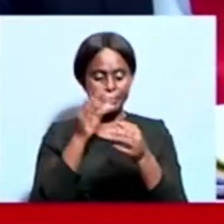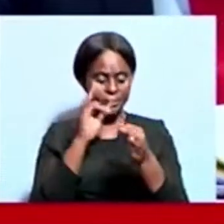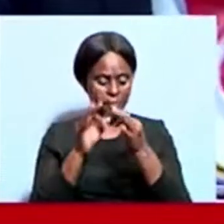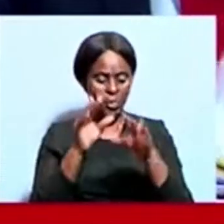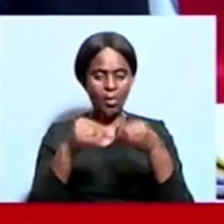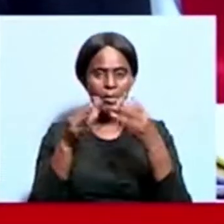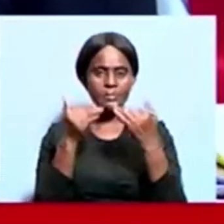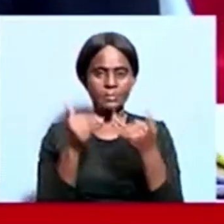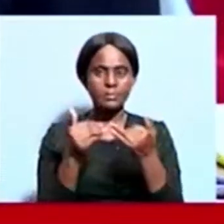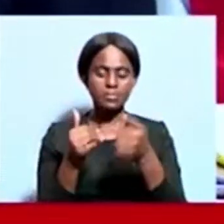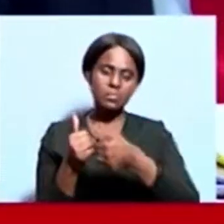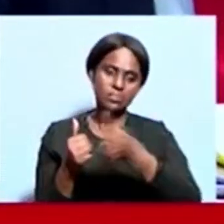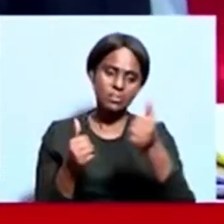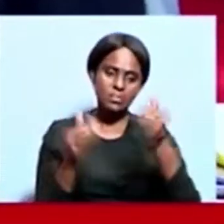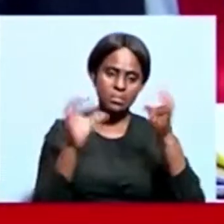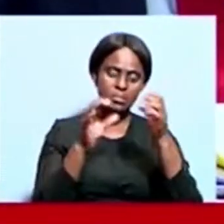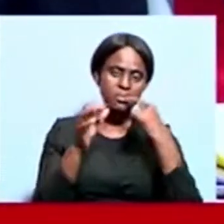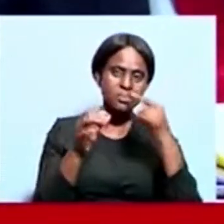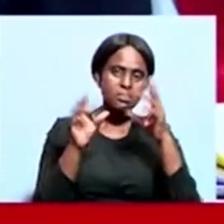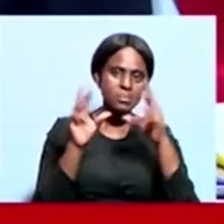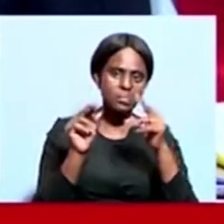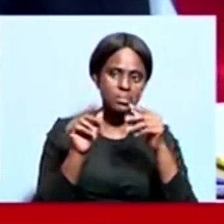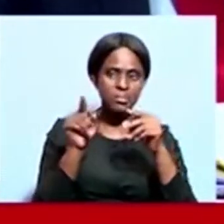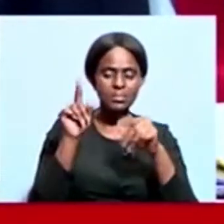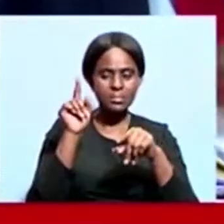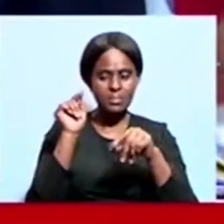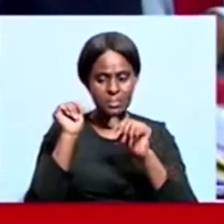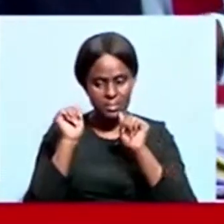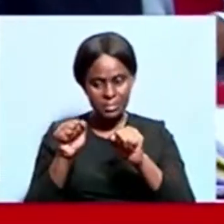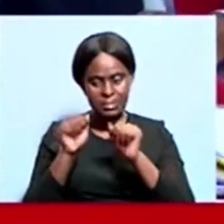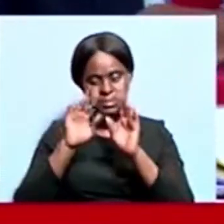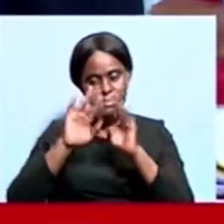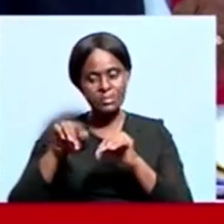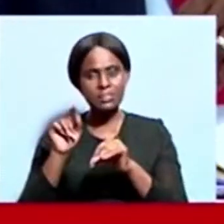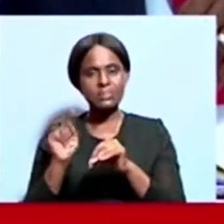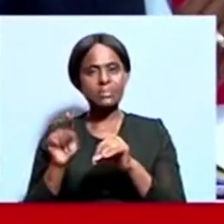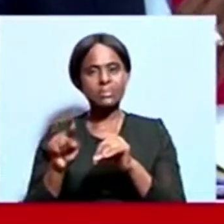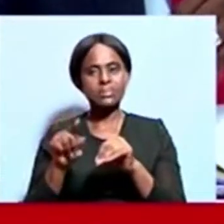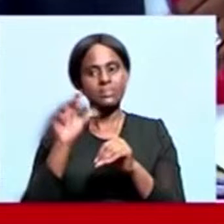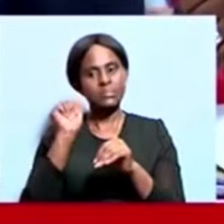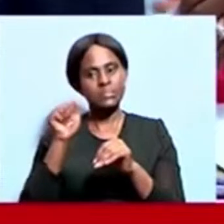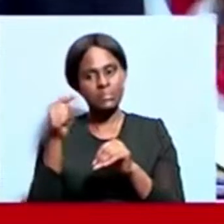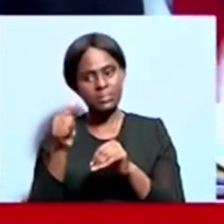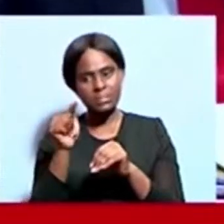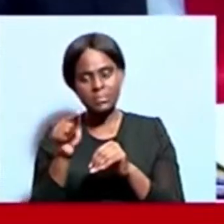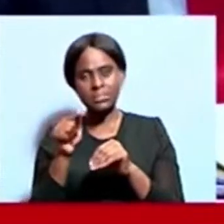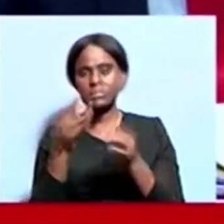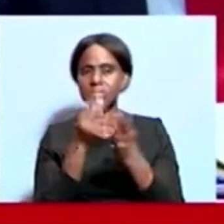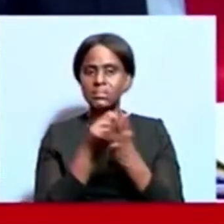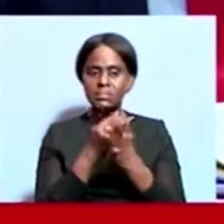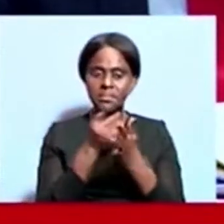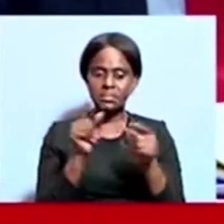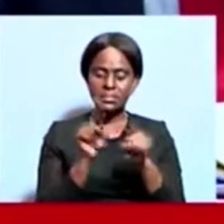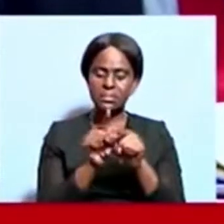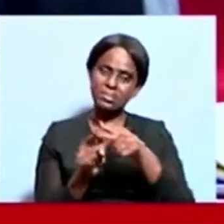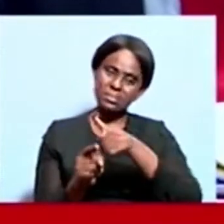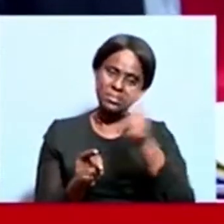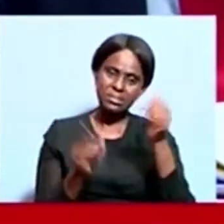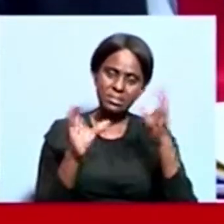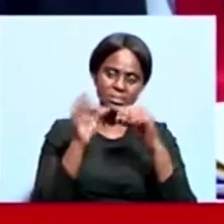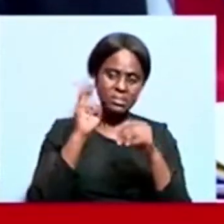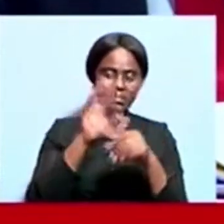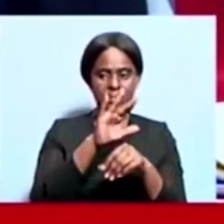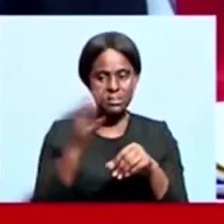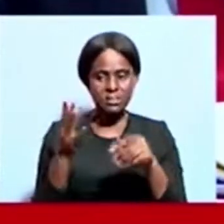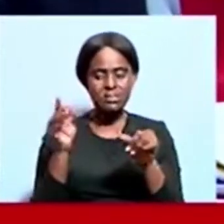give another council to say, no, you can bypass Attorney General on this amount, and then the other council is still going back